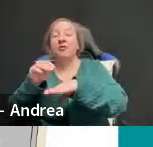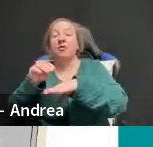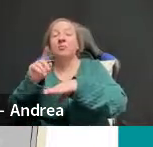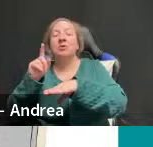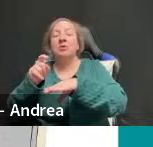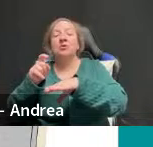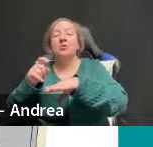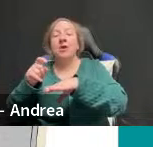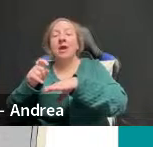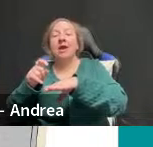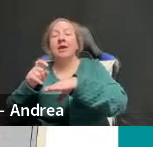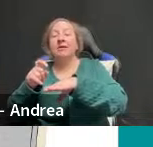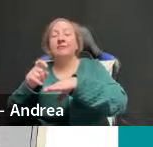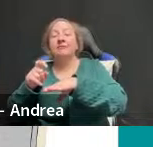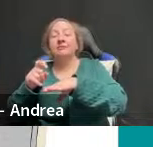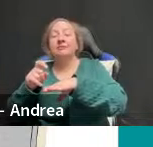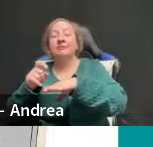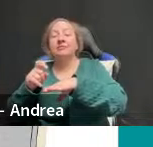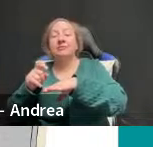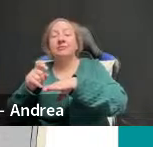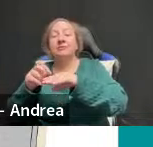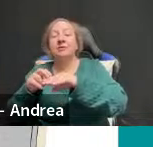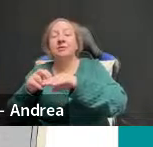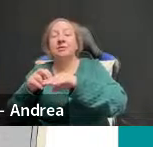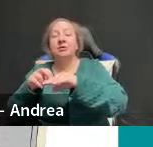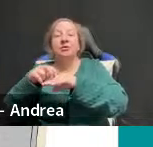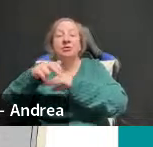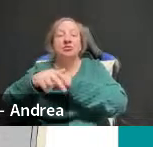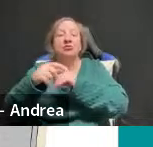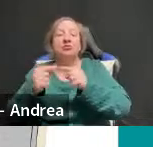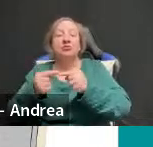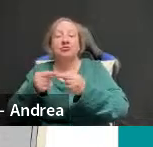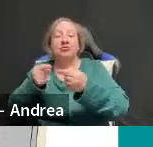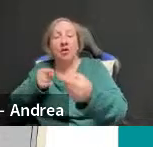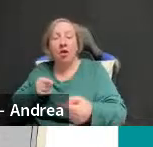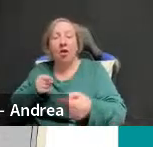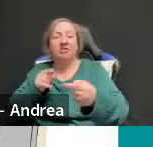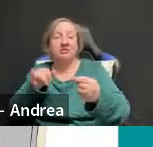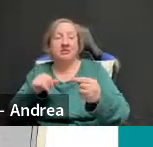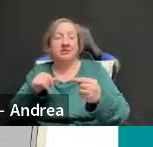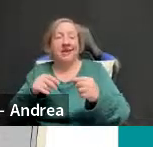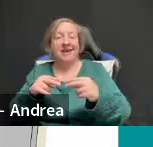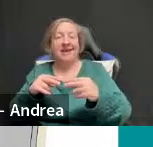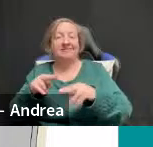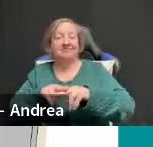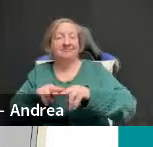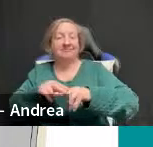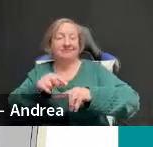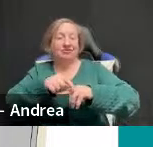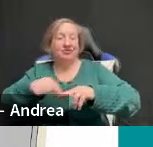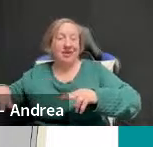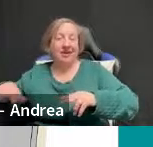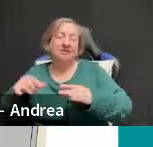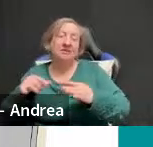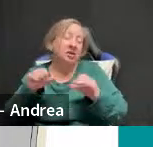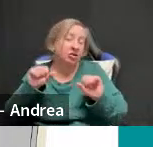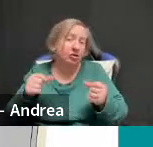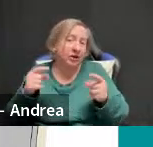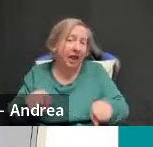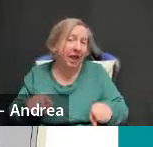crossing the platforms or crossing the tracks. And that's an issue that is certainly possible. It happens throughout